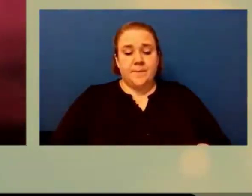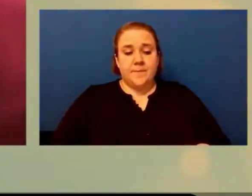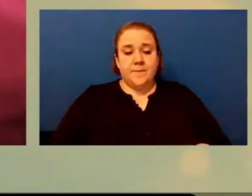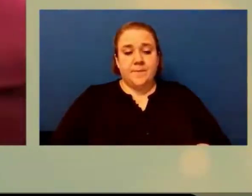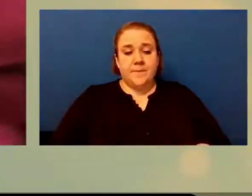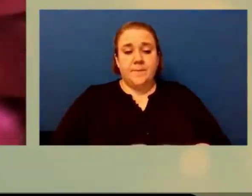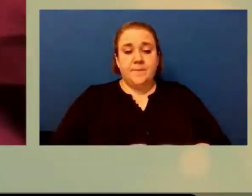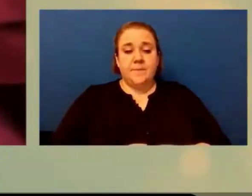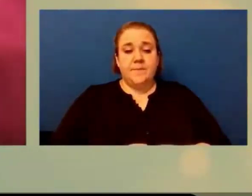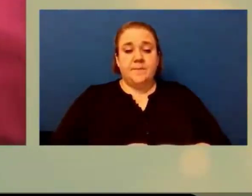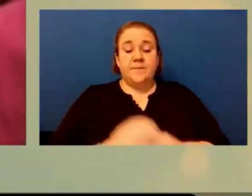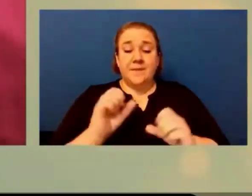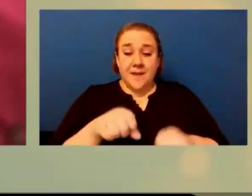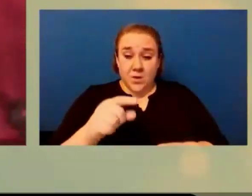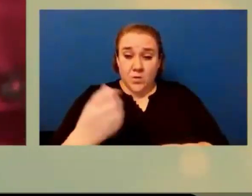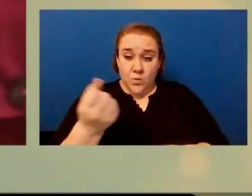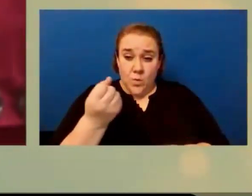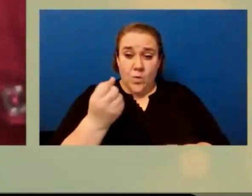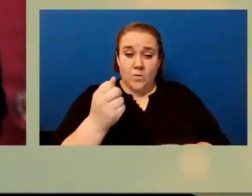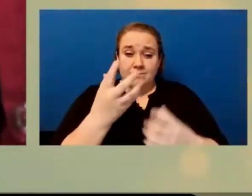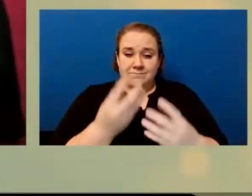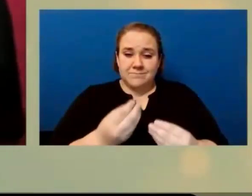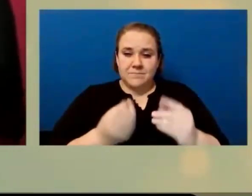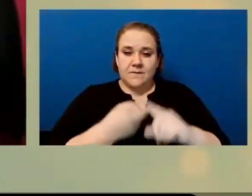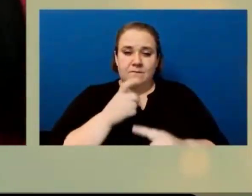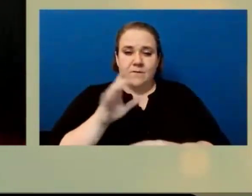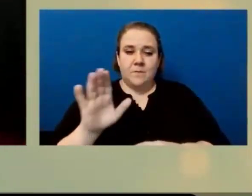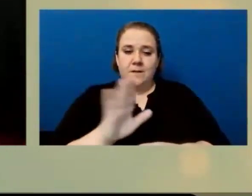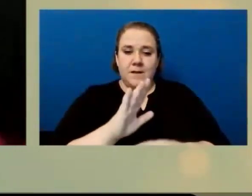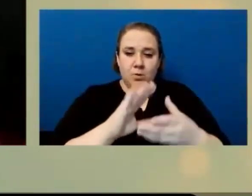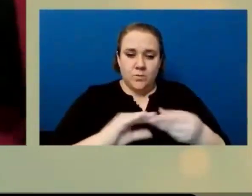Can you hold the tenderness of their stories?